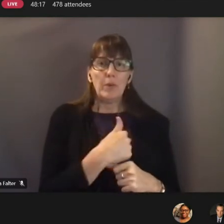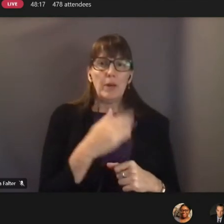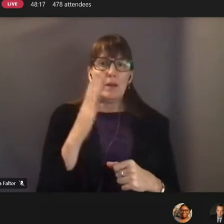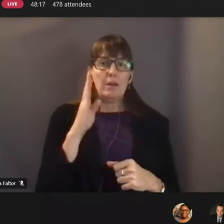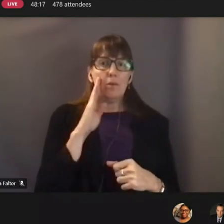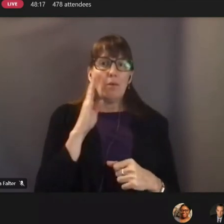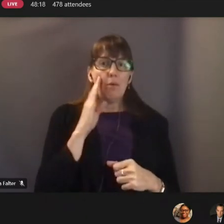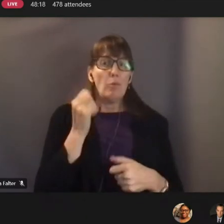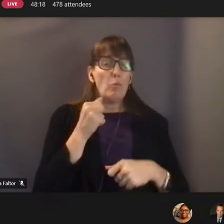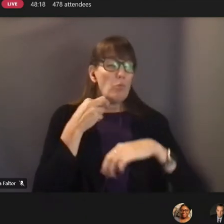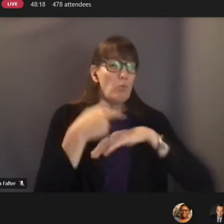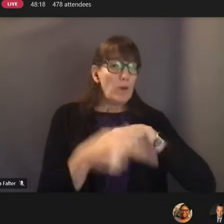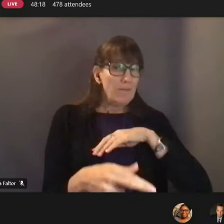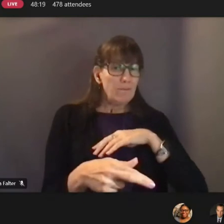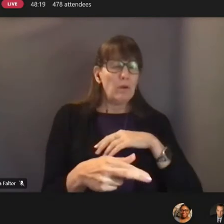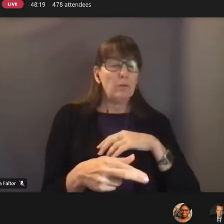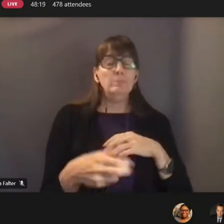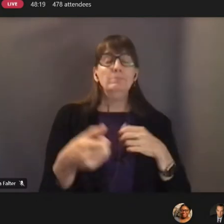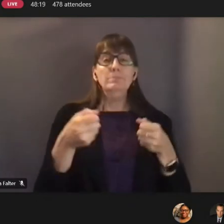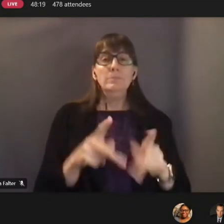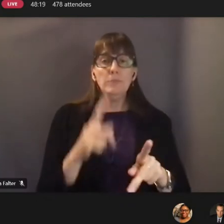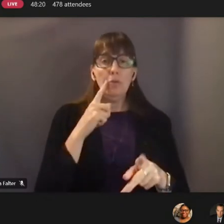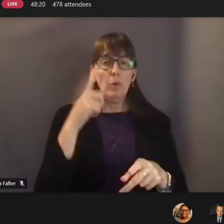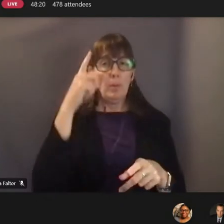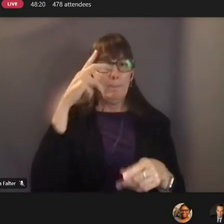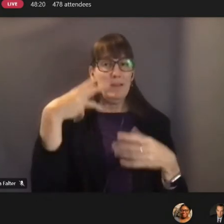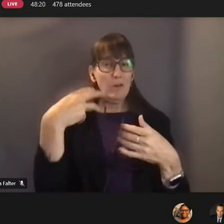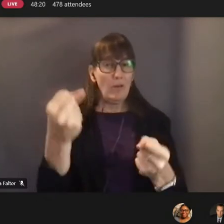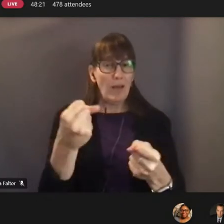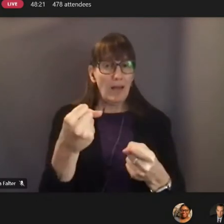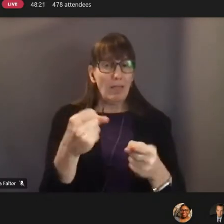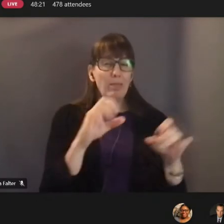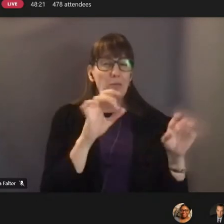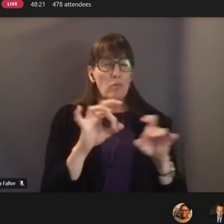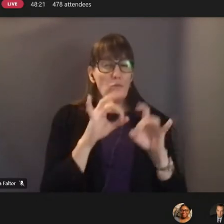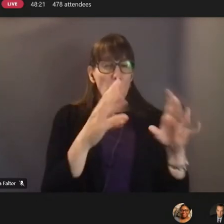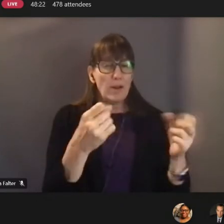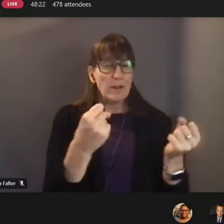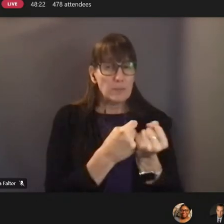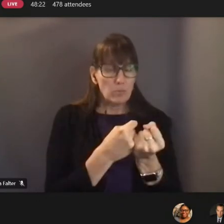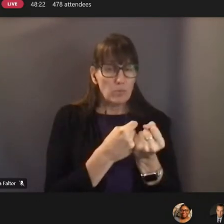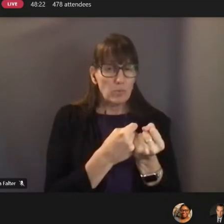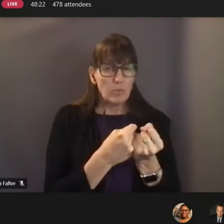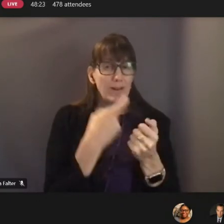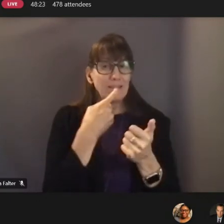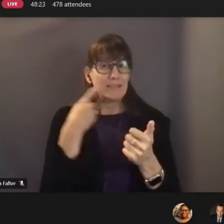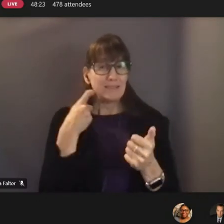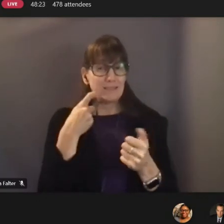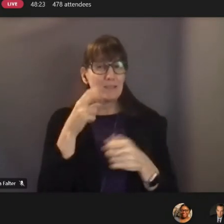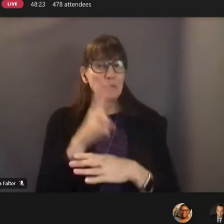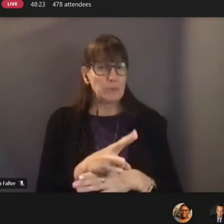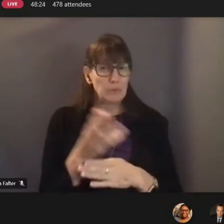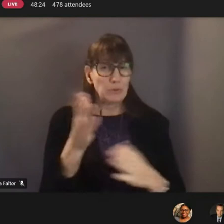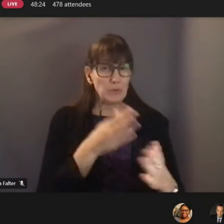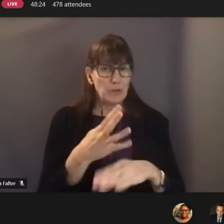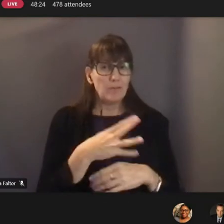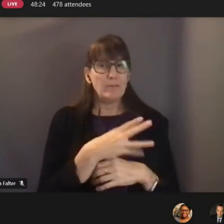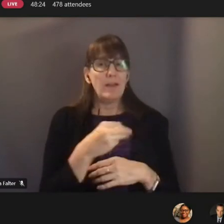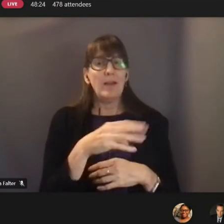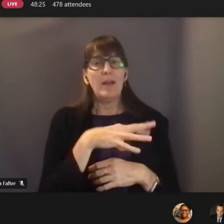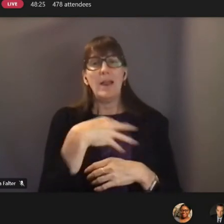mentoring opportunities, mental health and crisis support, substance use services, and out-of-school time